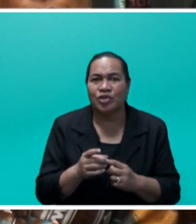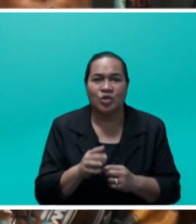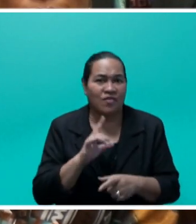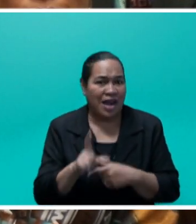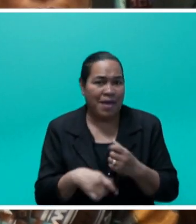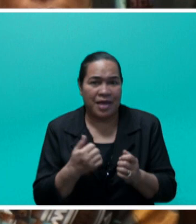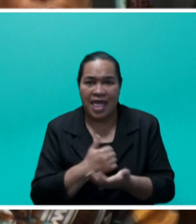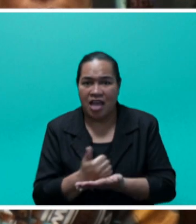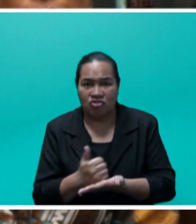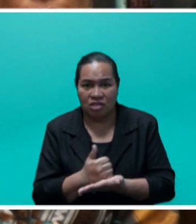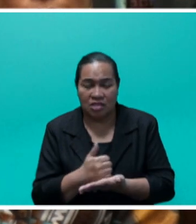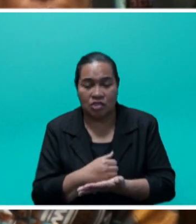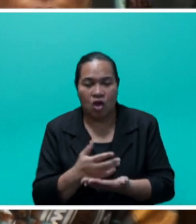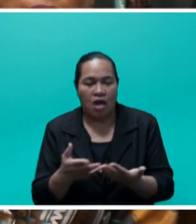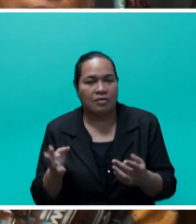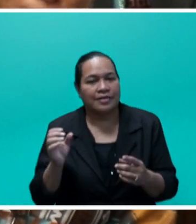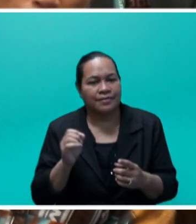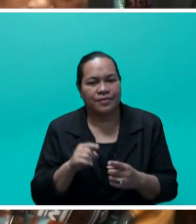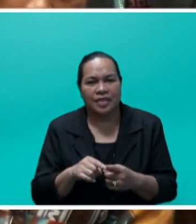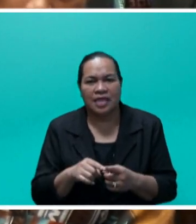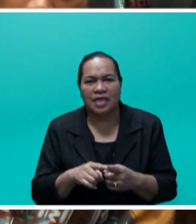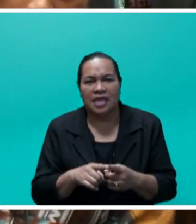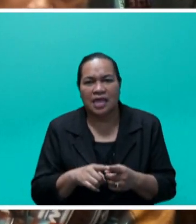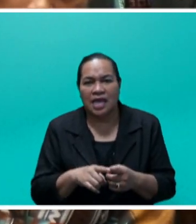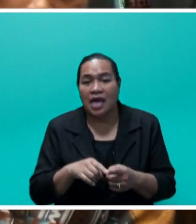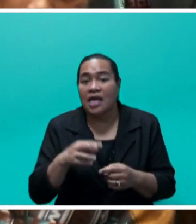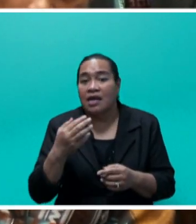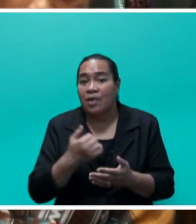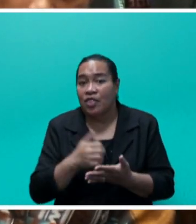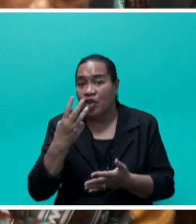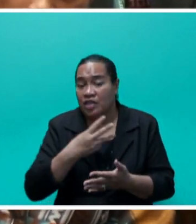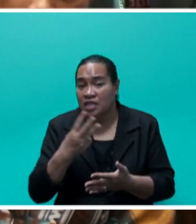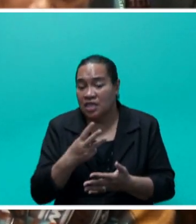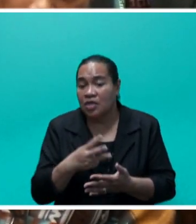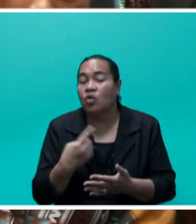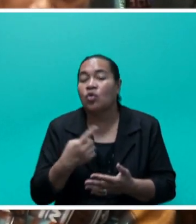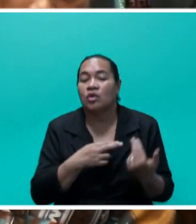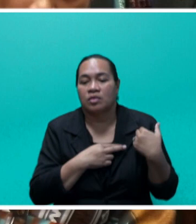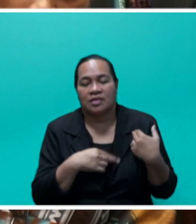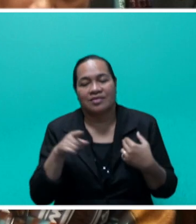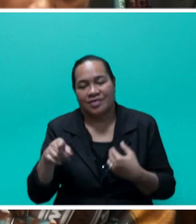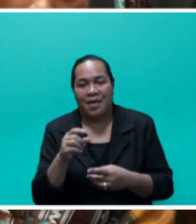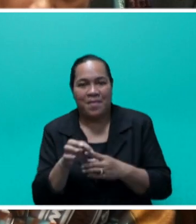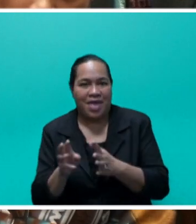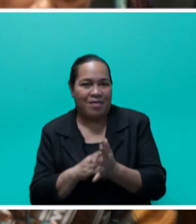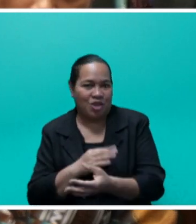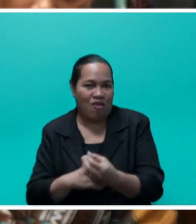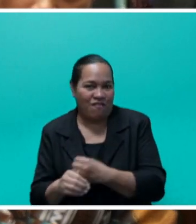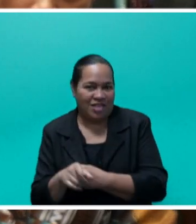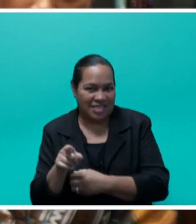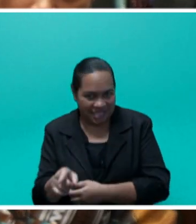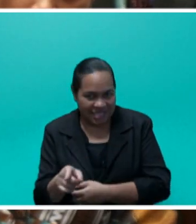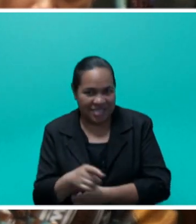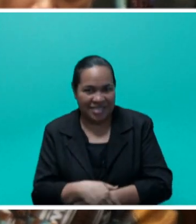importance of addressing SDG 13 falls under the Honorable Prime Minister's office, and that gives us